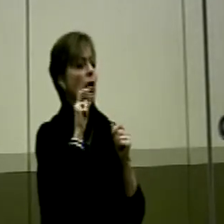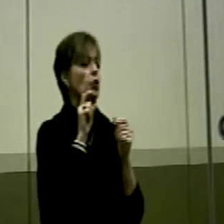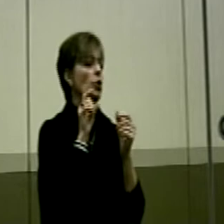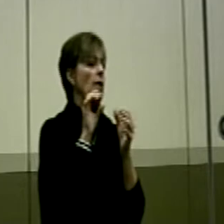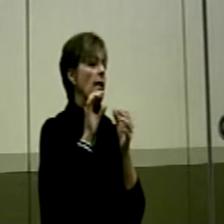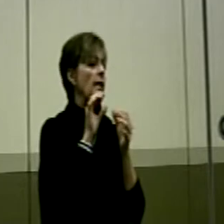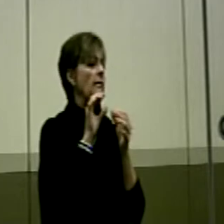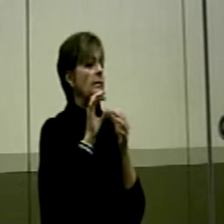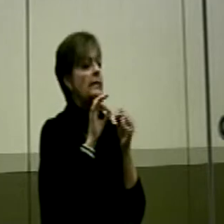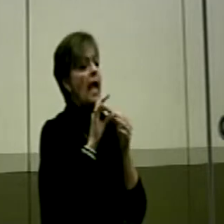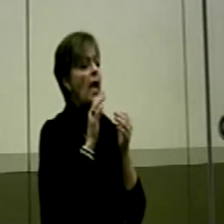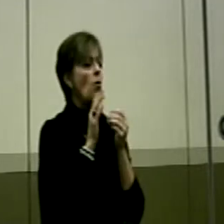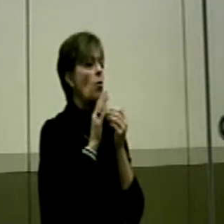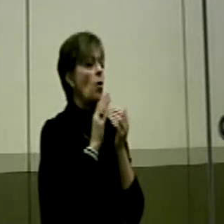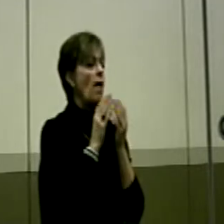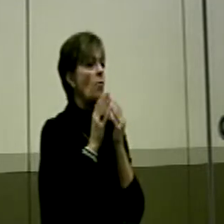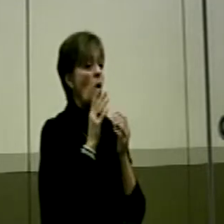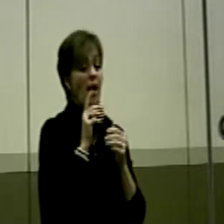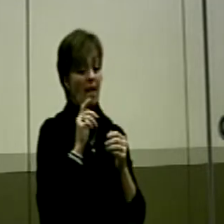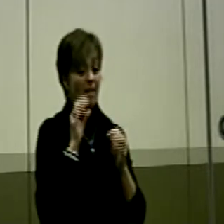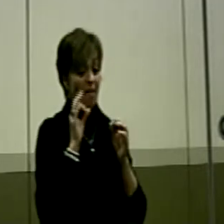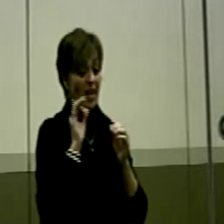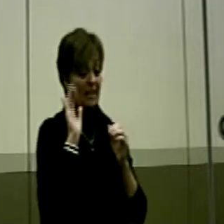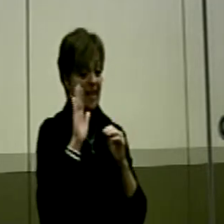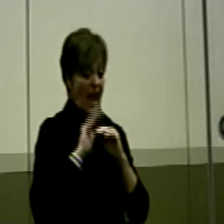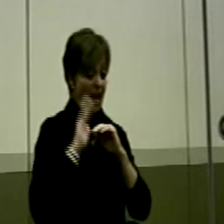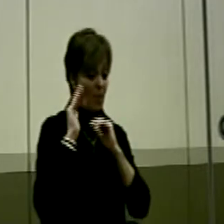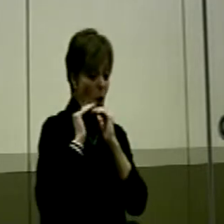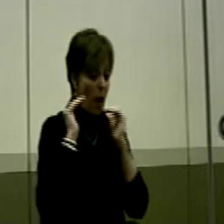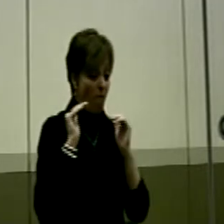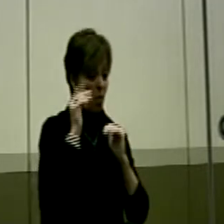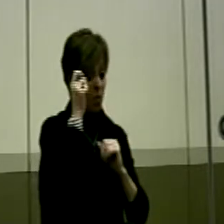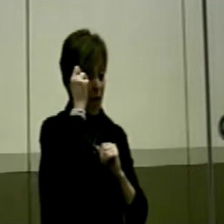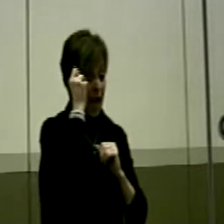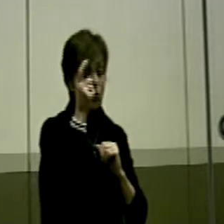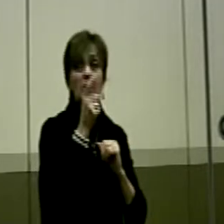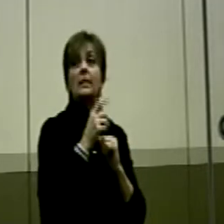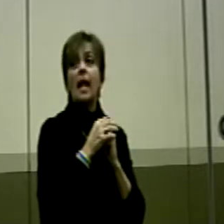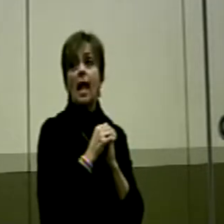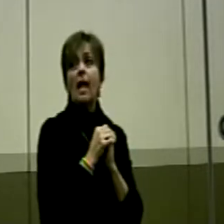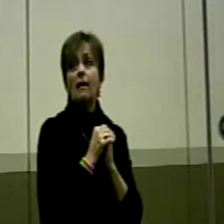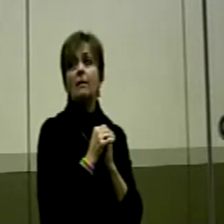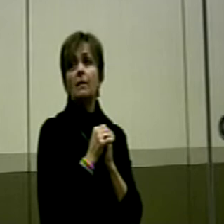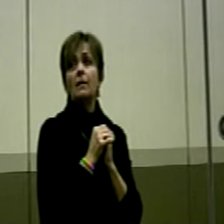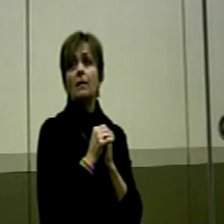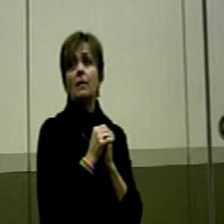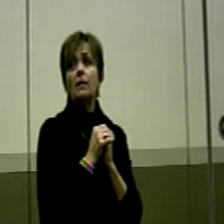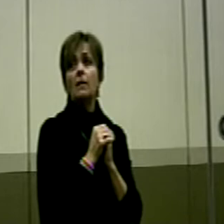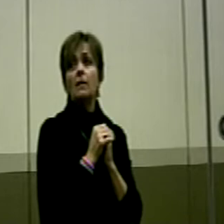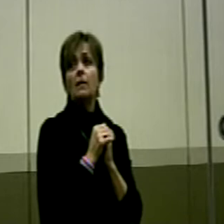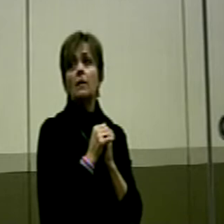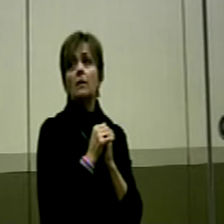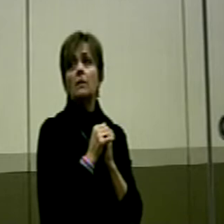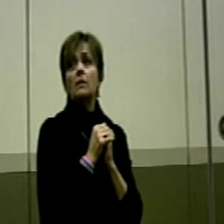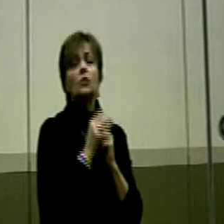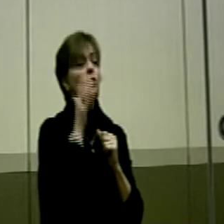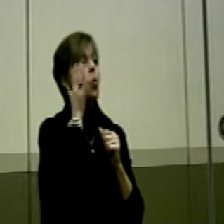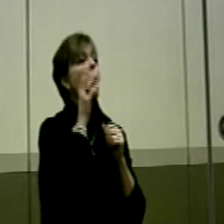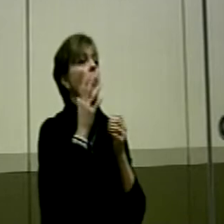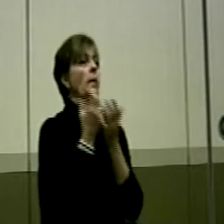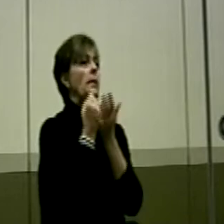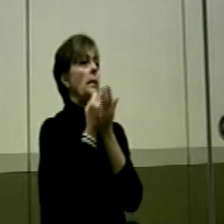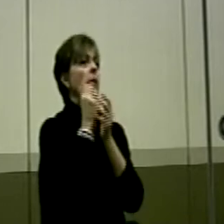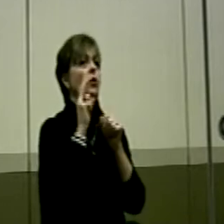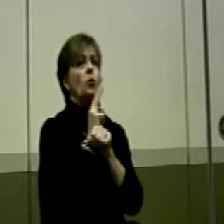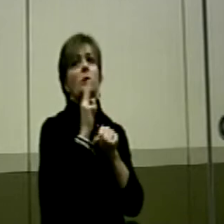we're incorporating some classroom intervention too, right? Kind of like if they're going to be developing their social stories of what does it mean, to follow this rule and this rule